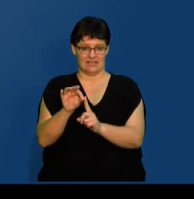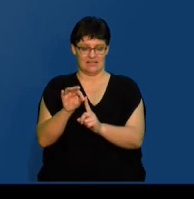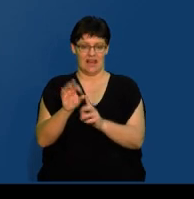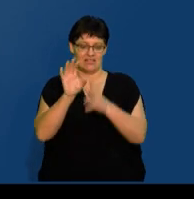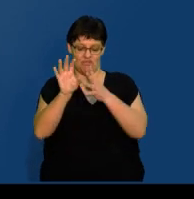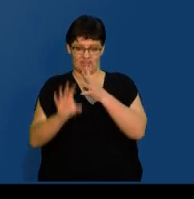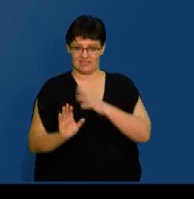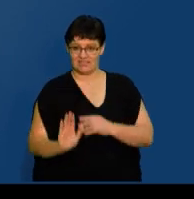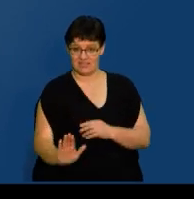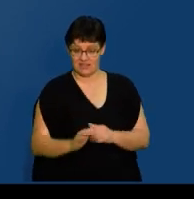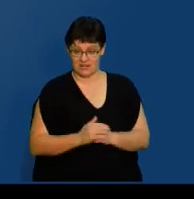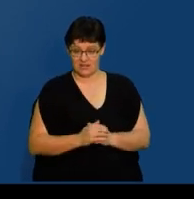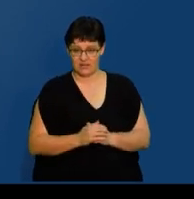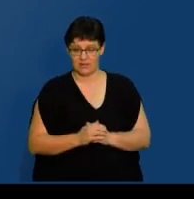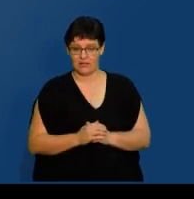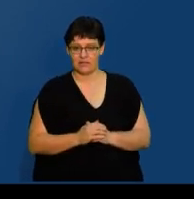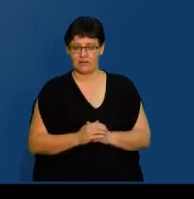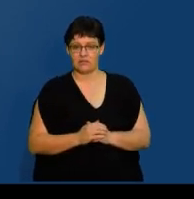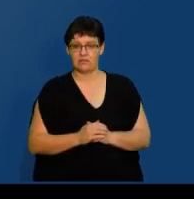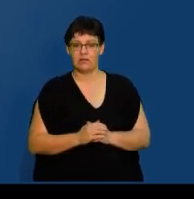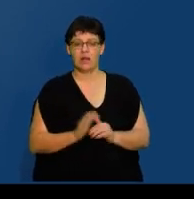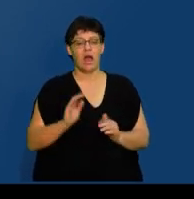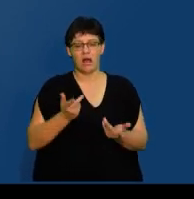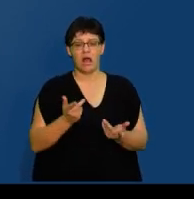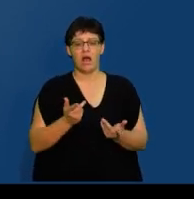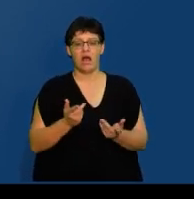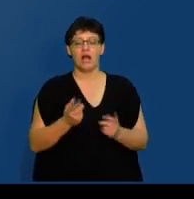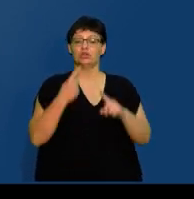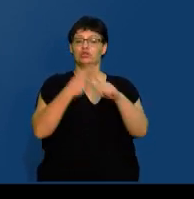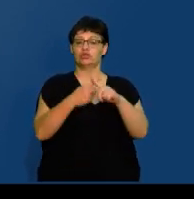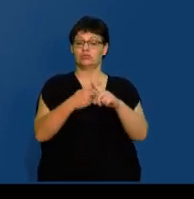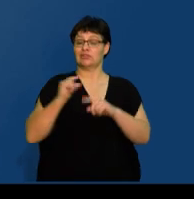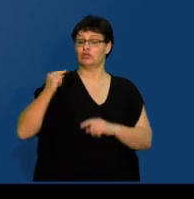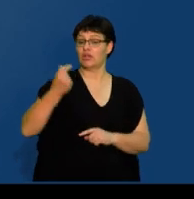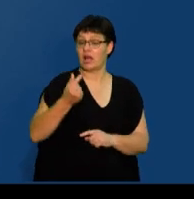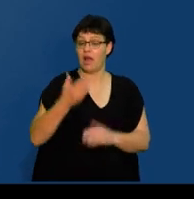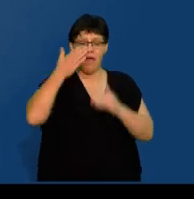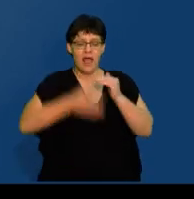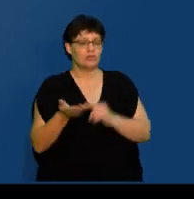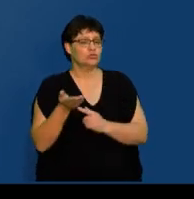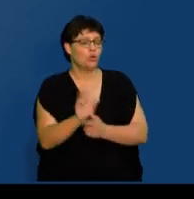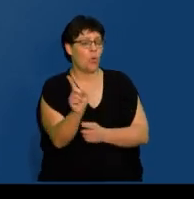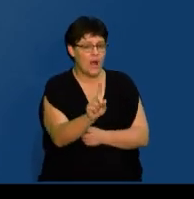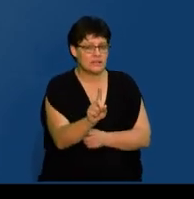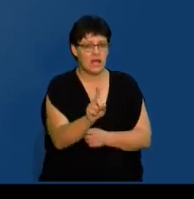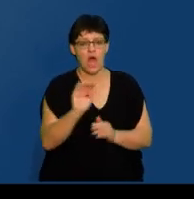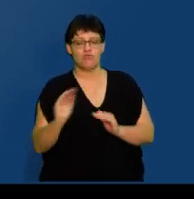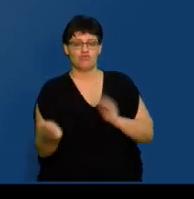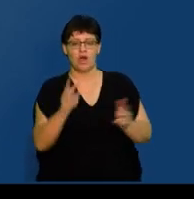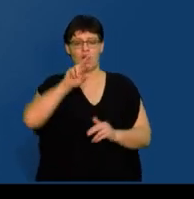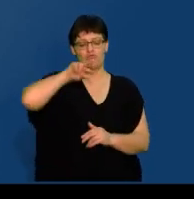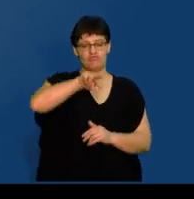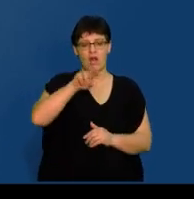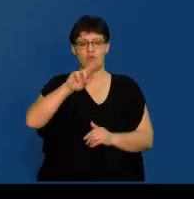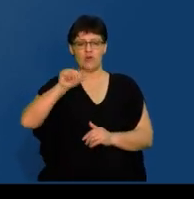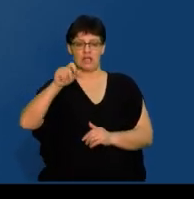characteristic. We end off the equation or the genetic cross showing the ratio of the genotypes, and